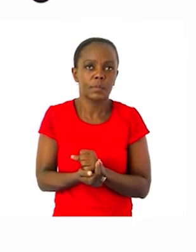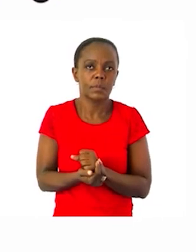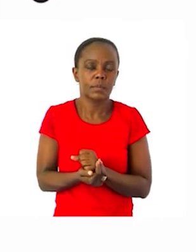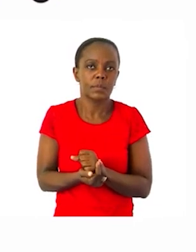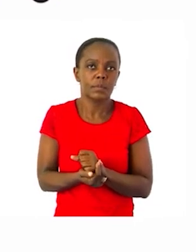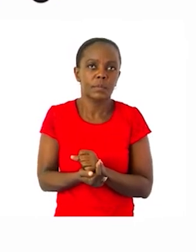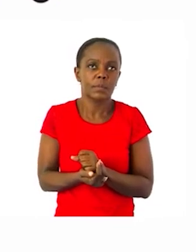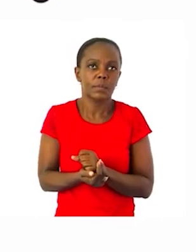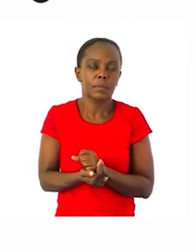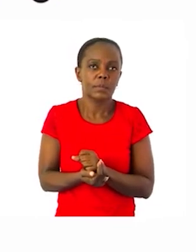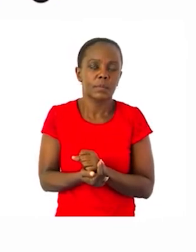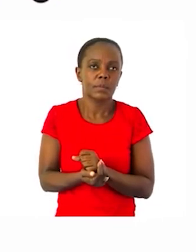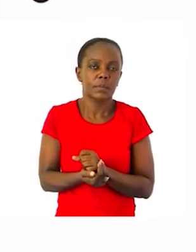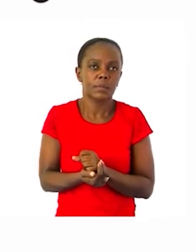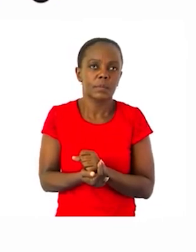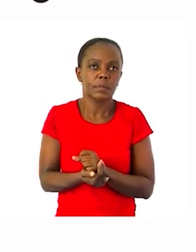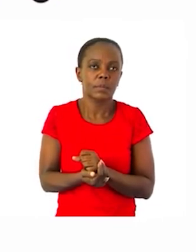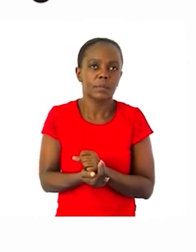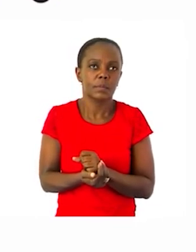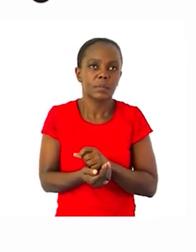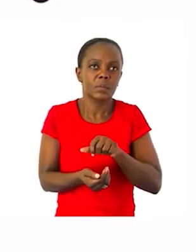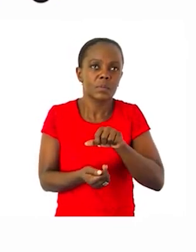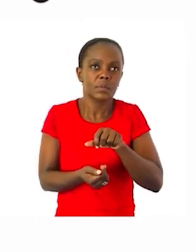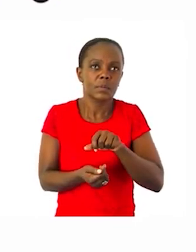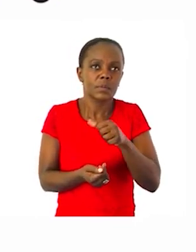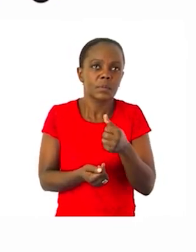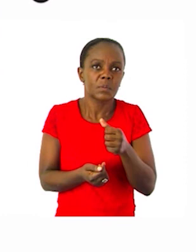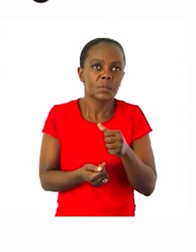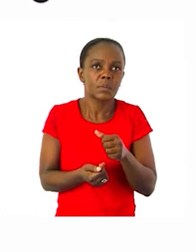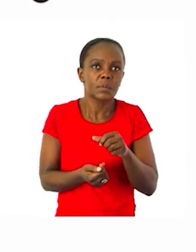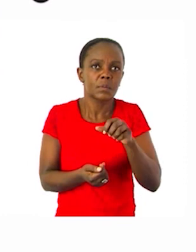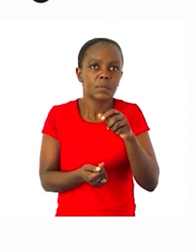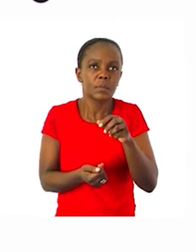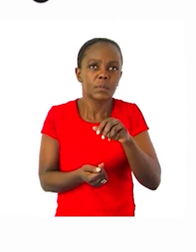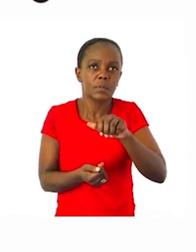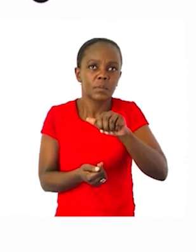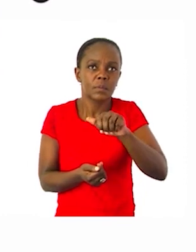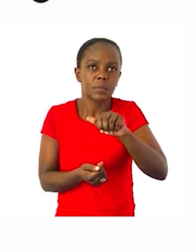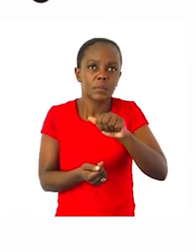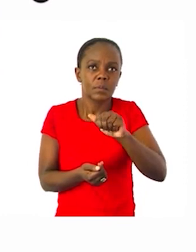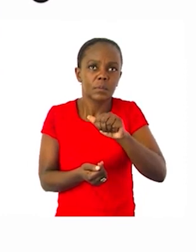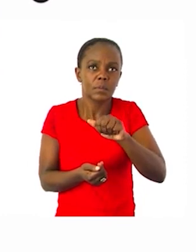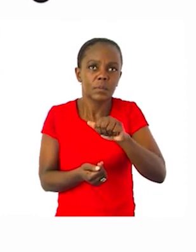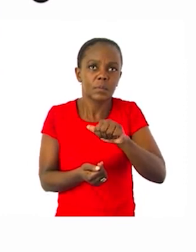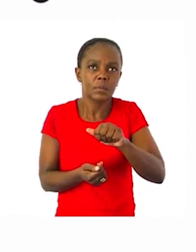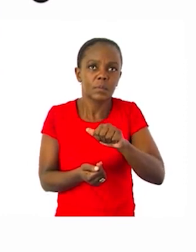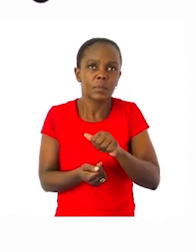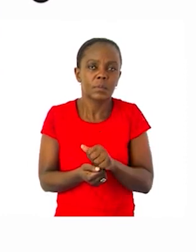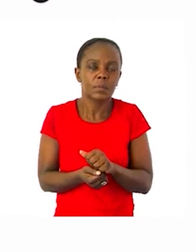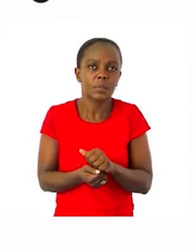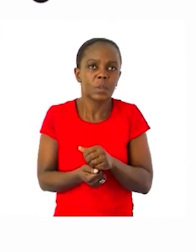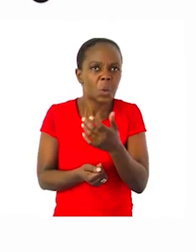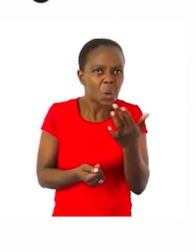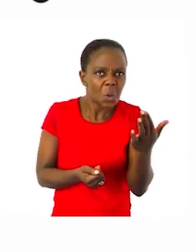then let's look for another noun that is there, tomatoes. Are they countable or uncountable nouns?